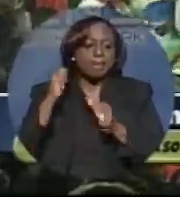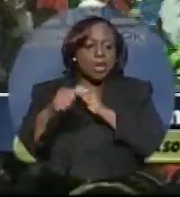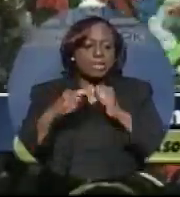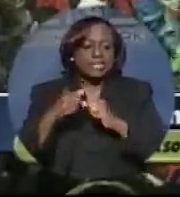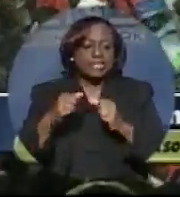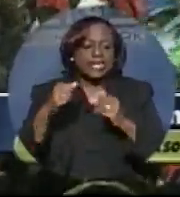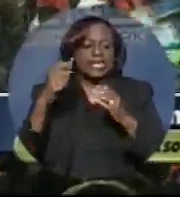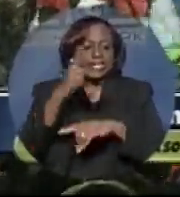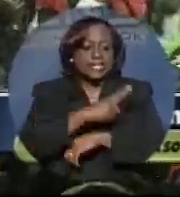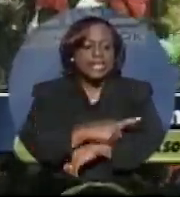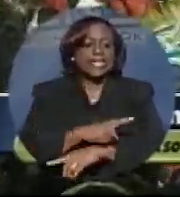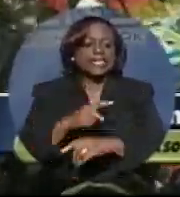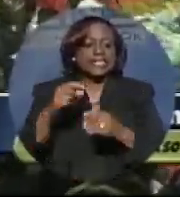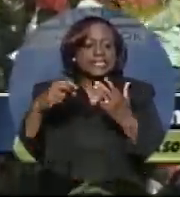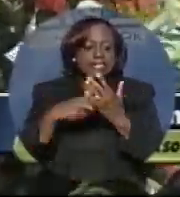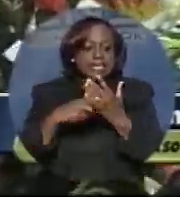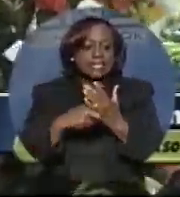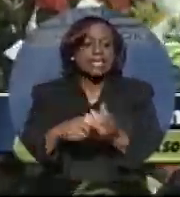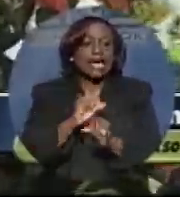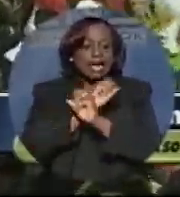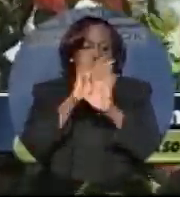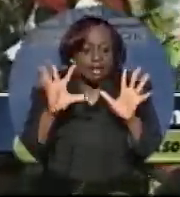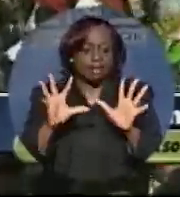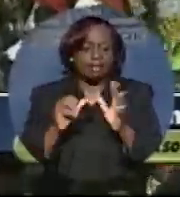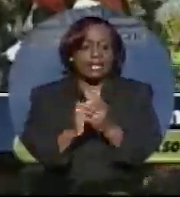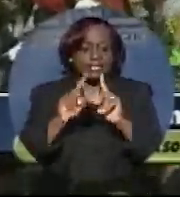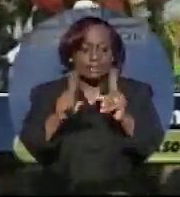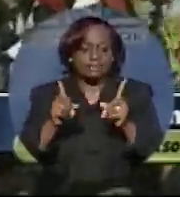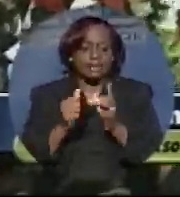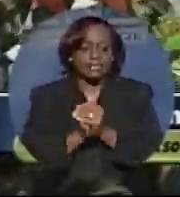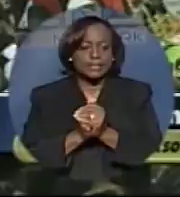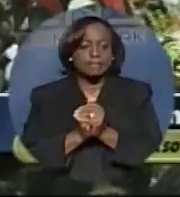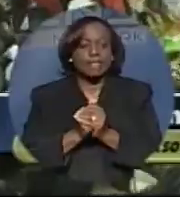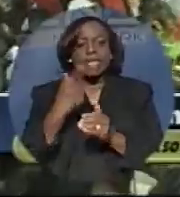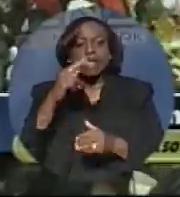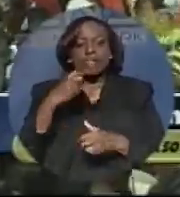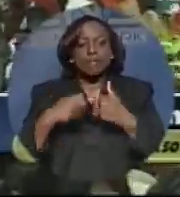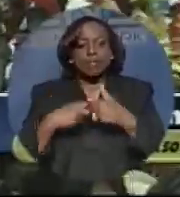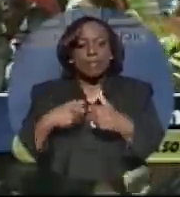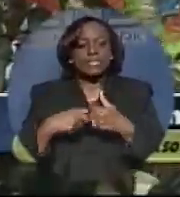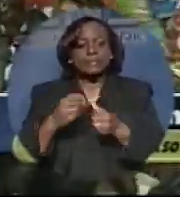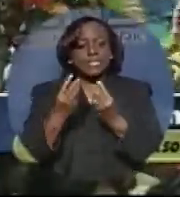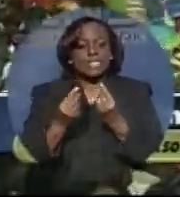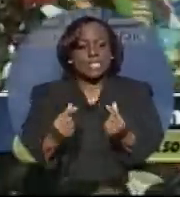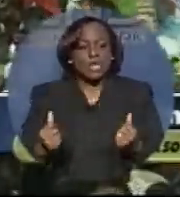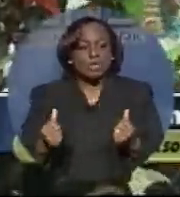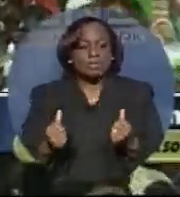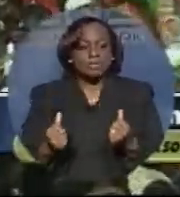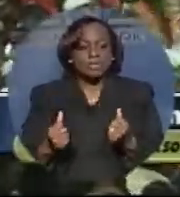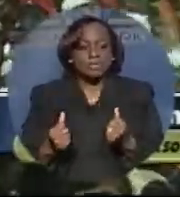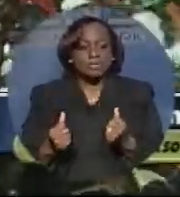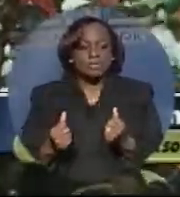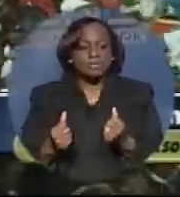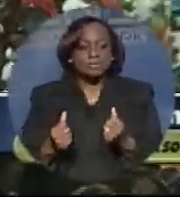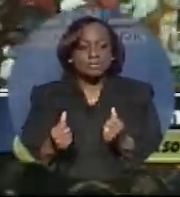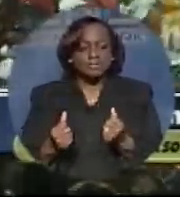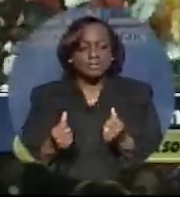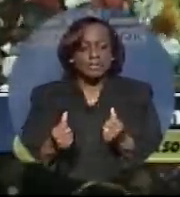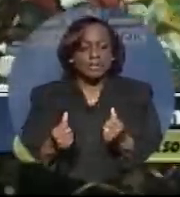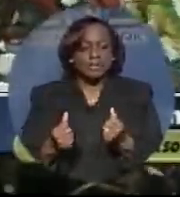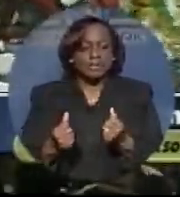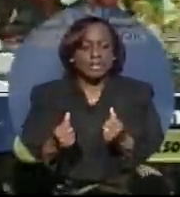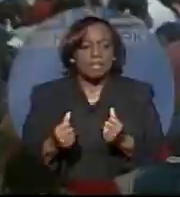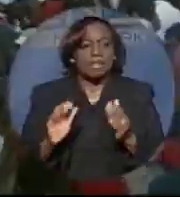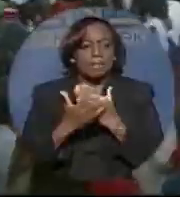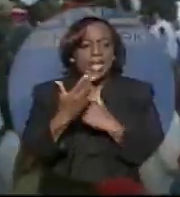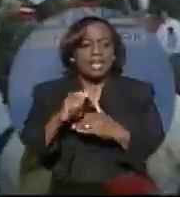some refunds reportedly given, Minister Maynard says the problem has since been solved by Tangi's Ticketing and C-Cube, the company responsible